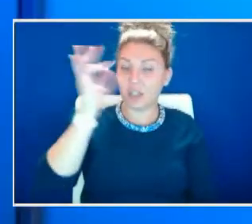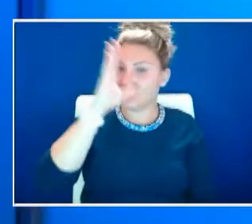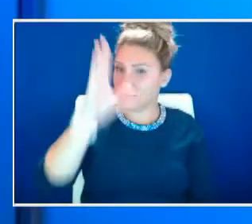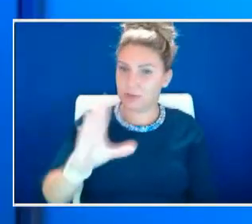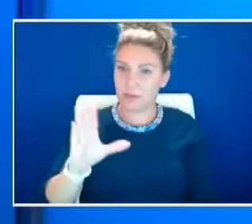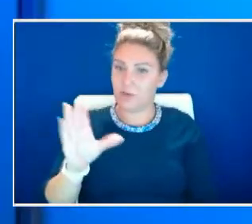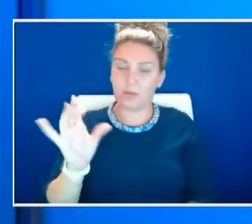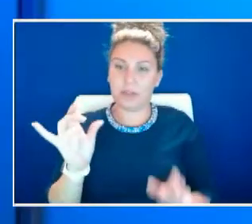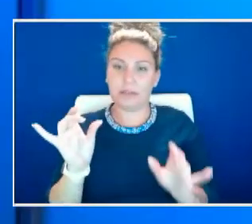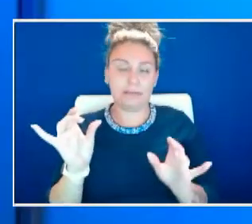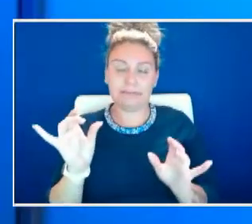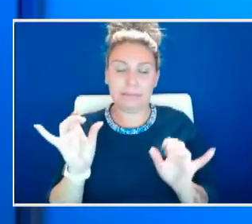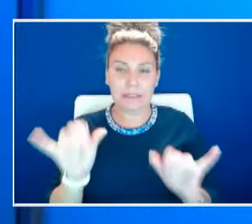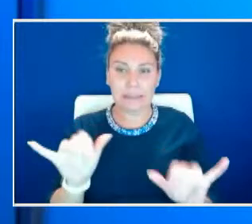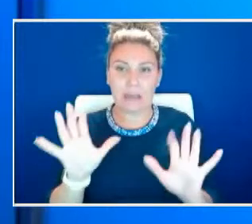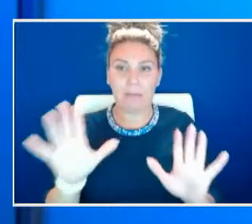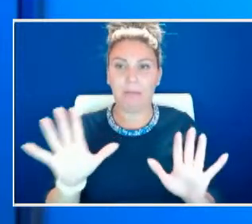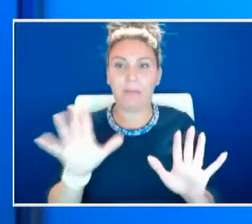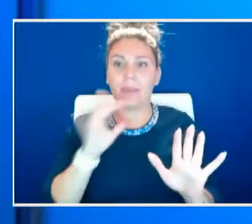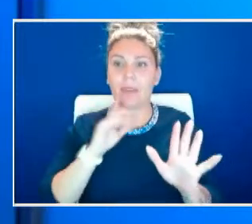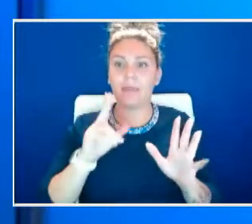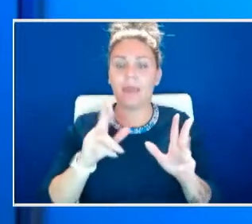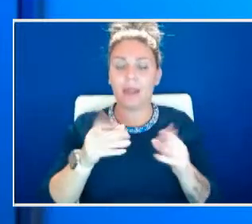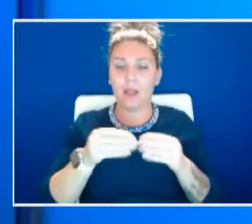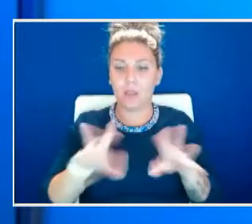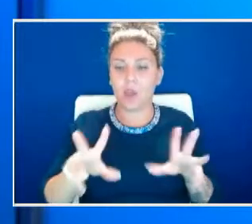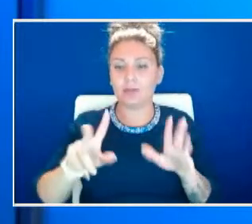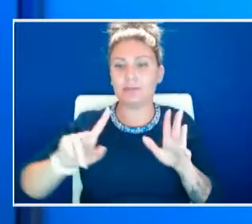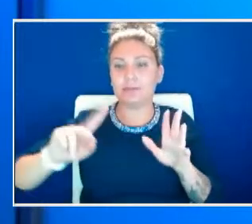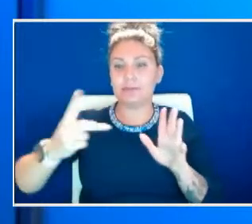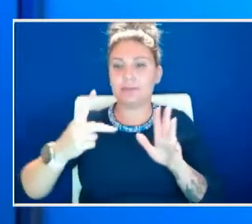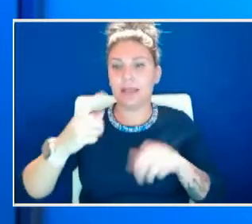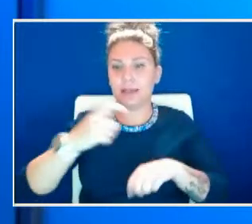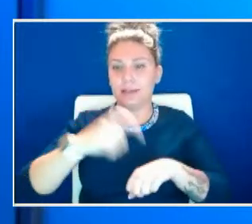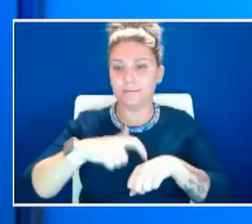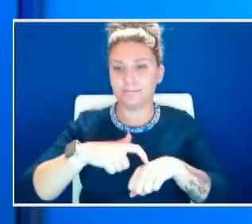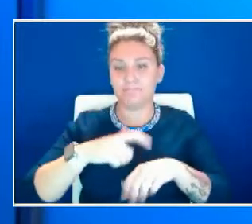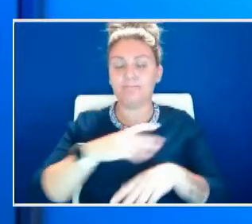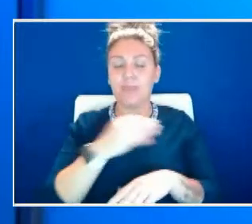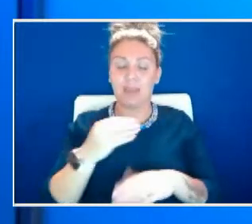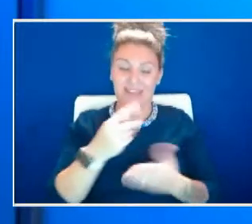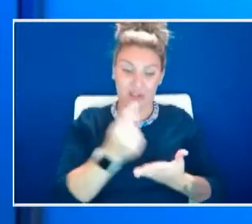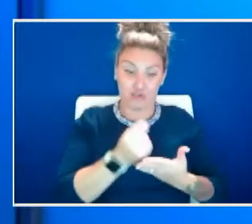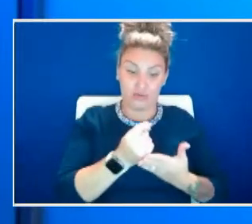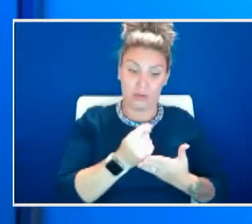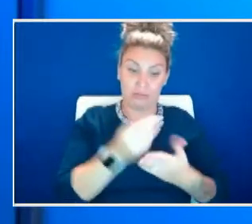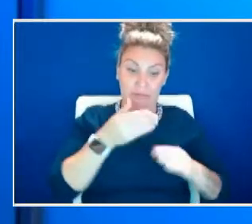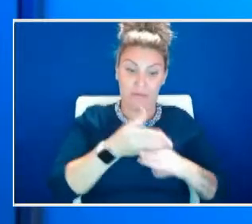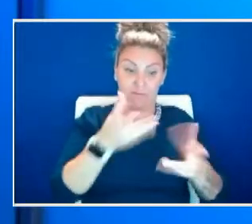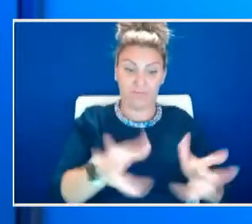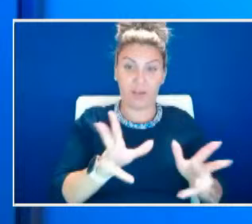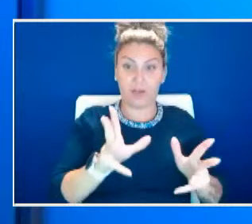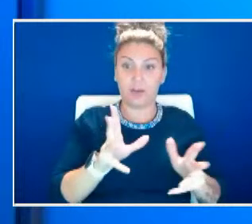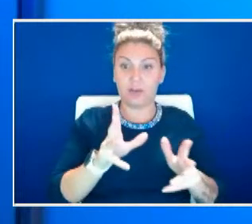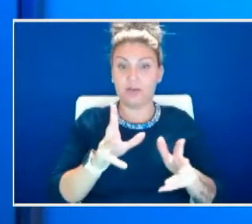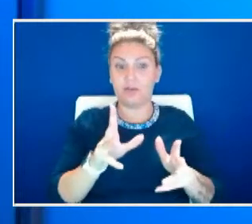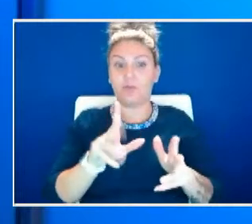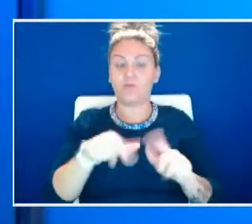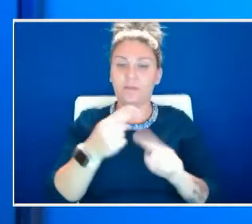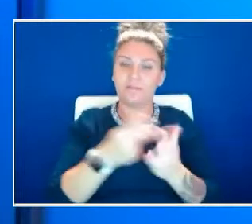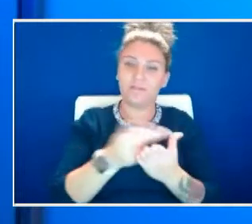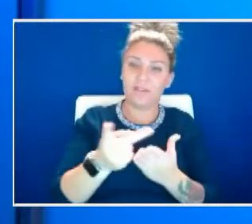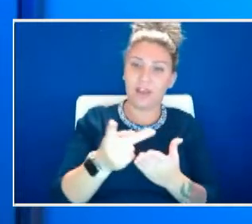course I lost it a second time, and now the next treatment after the one I'm on now, when this one fails, is I'm probably going to lose